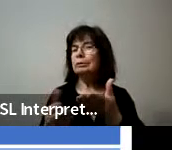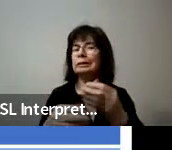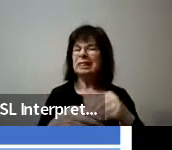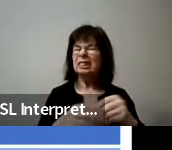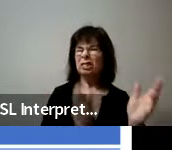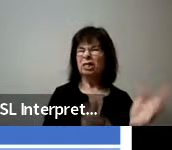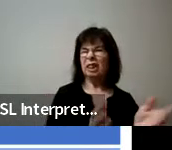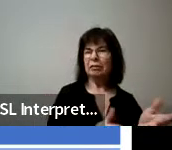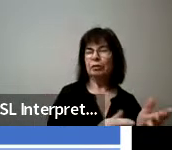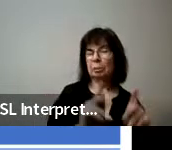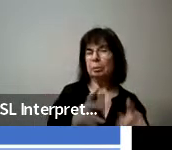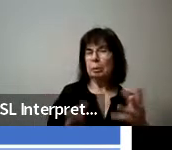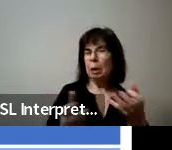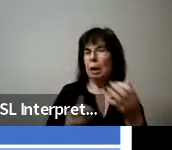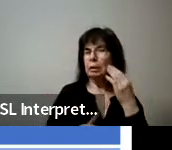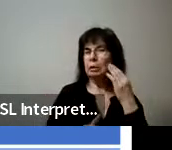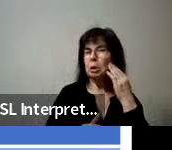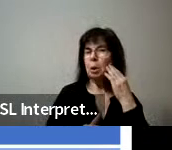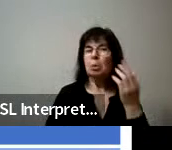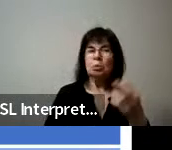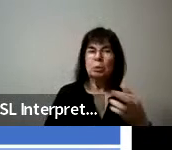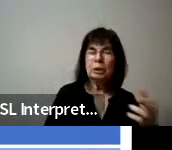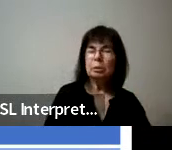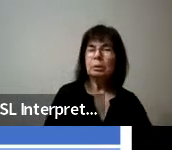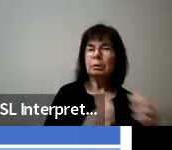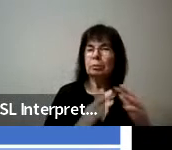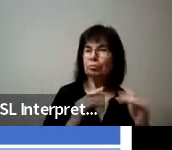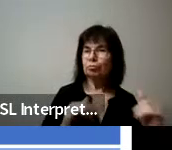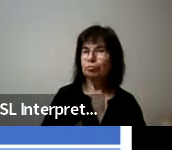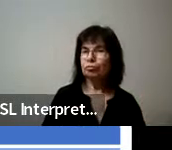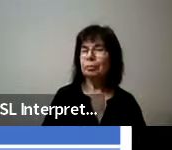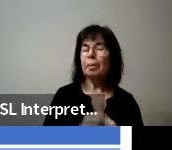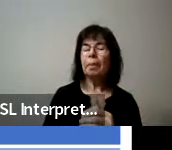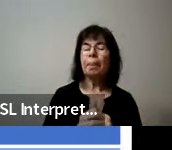deeper dive some resources.